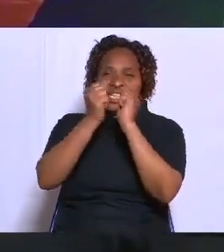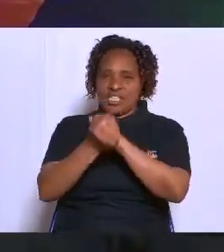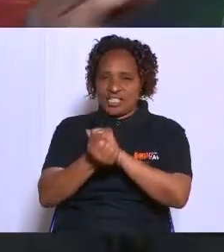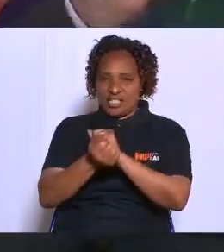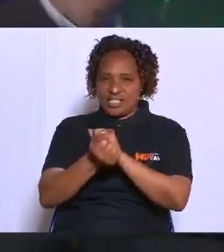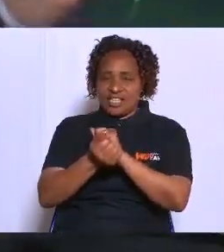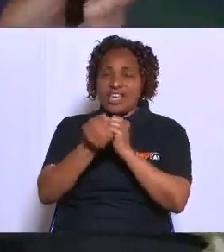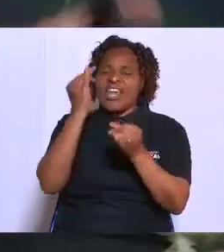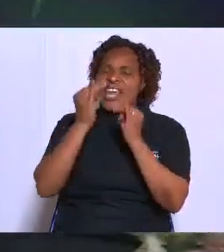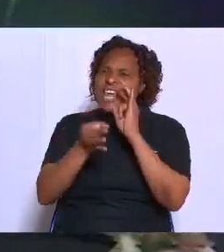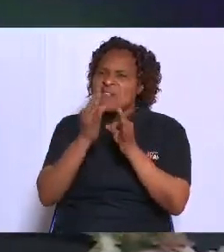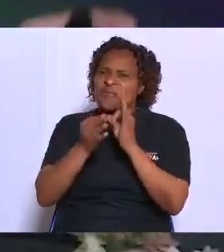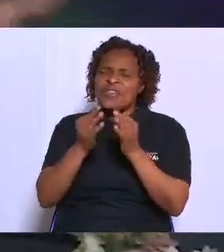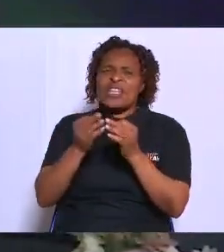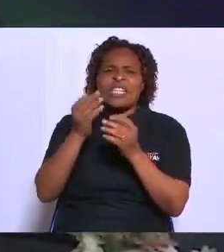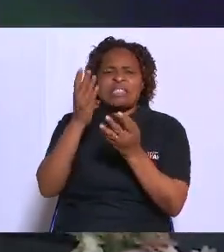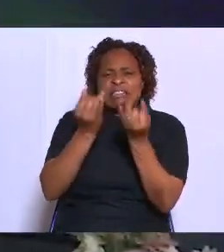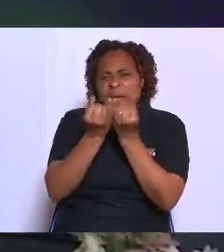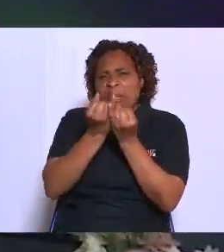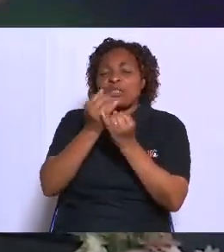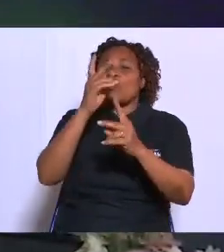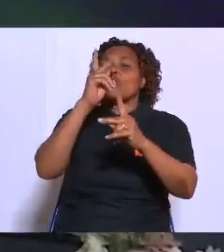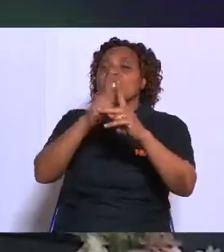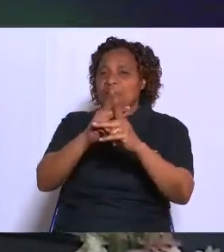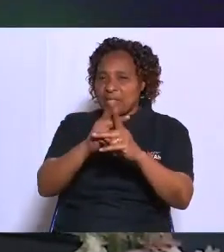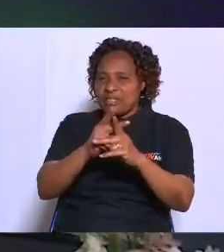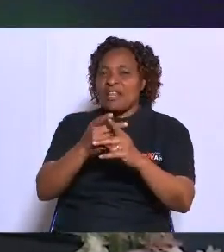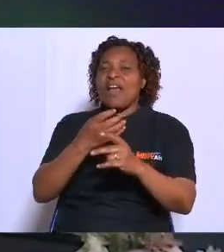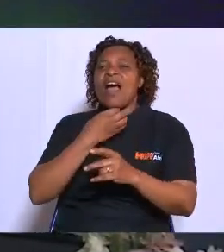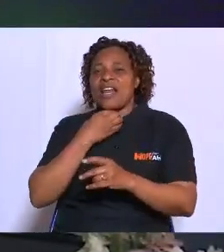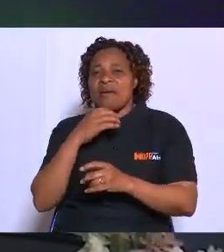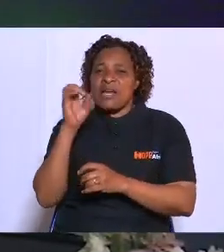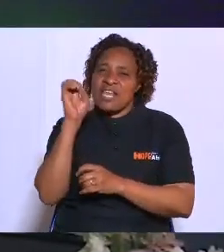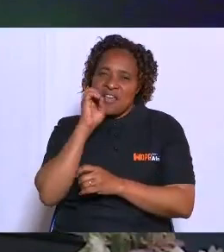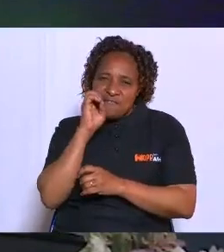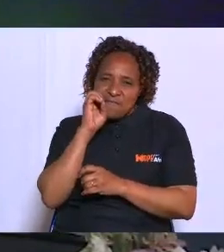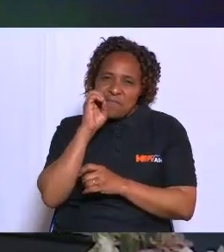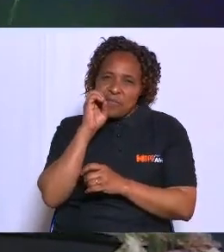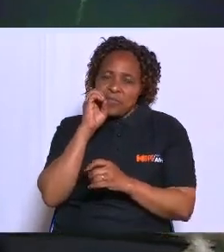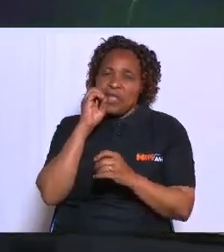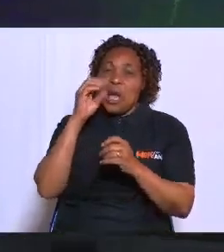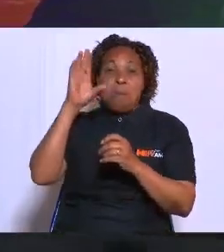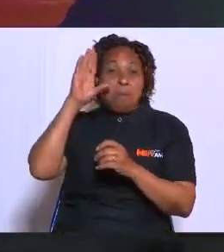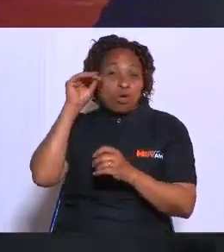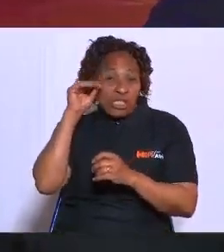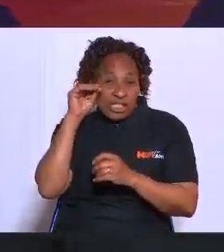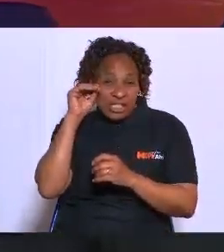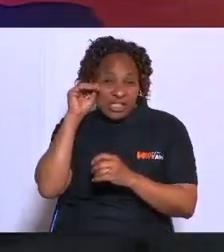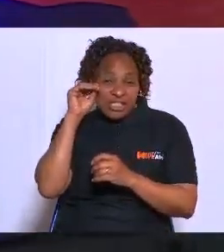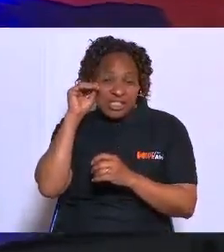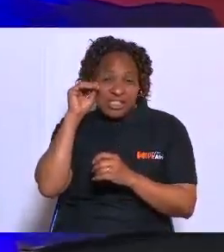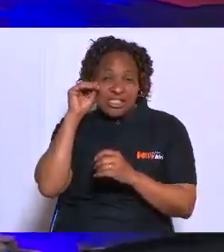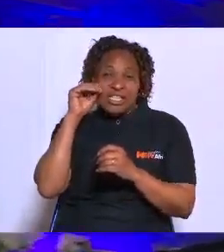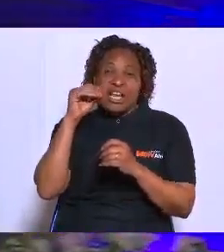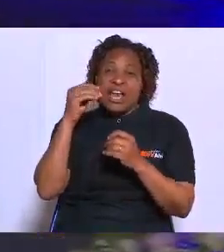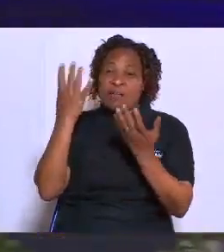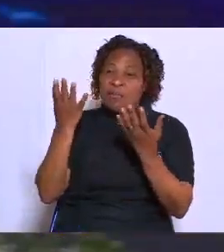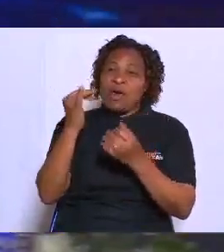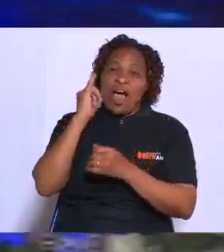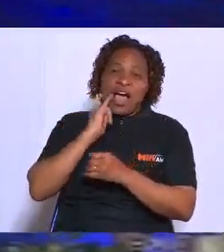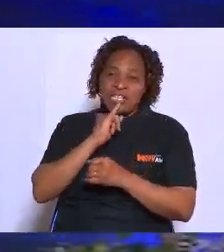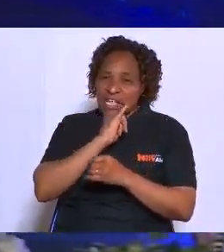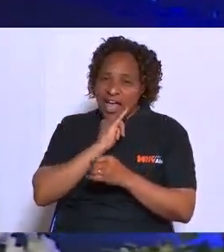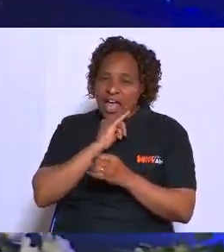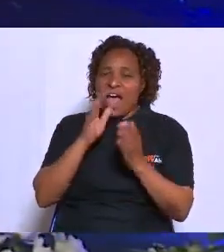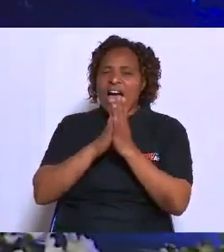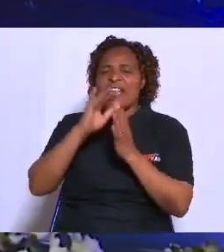if the Sabbath was kept by Adam and Eve if it was kept by Moses it was kept by Isaiah